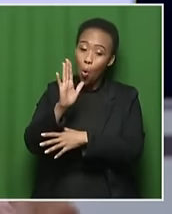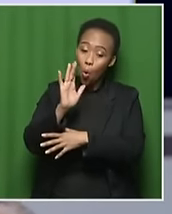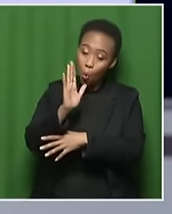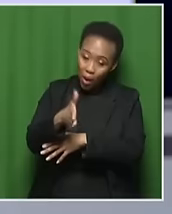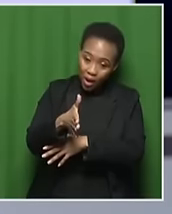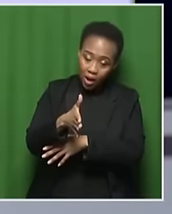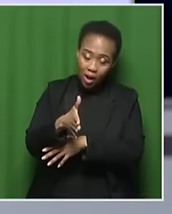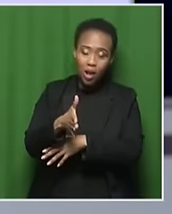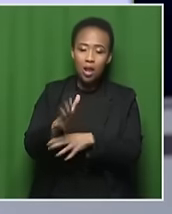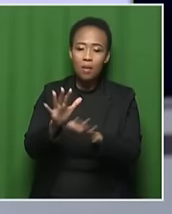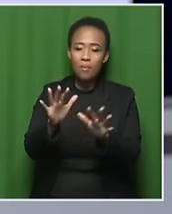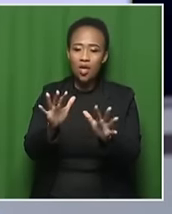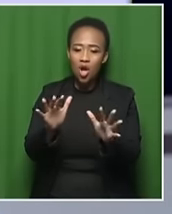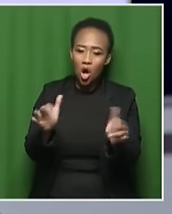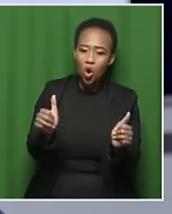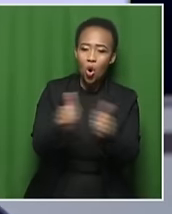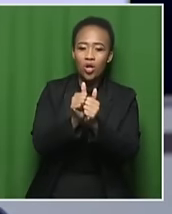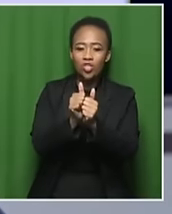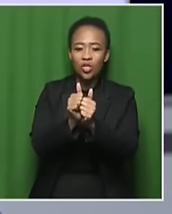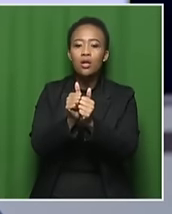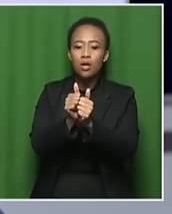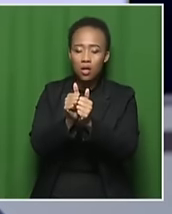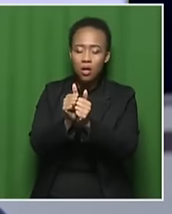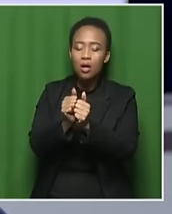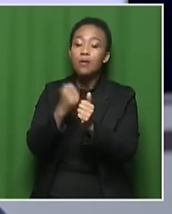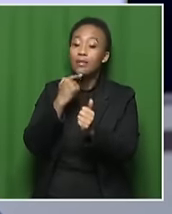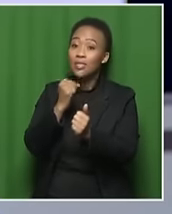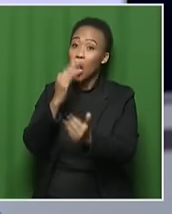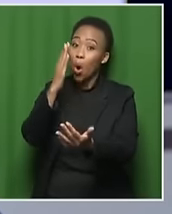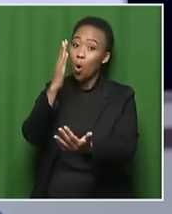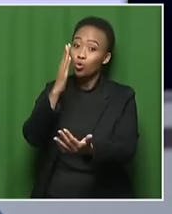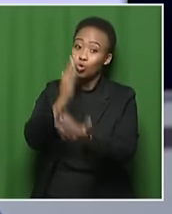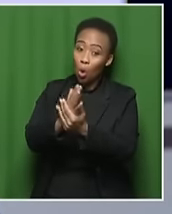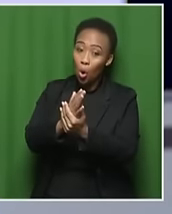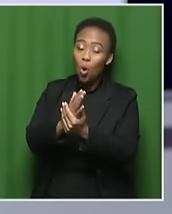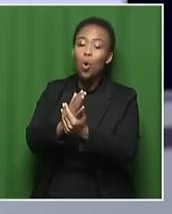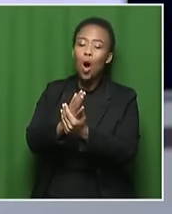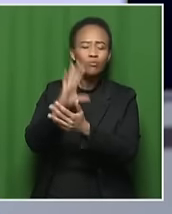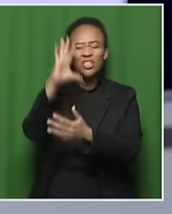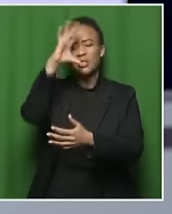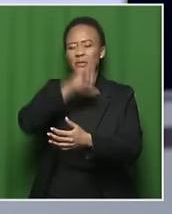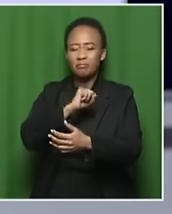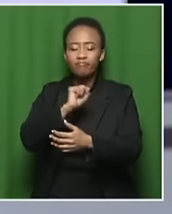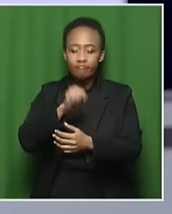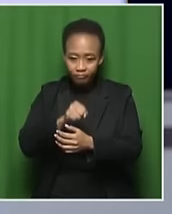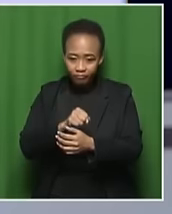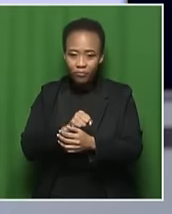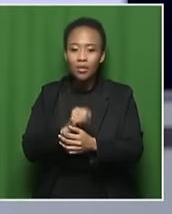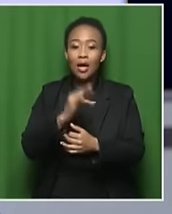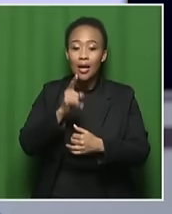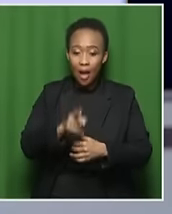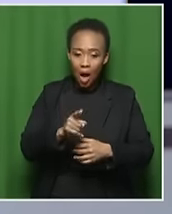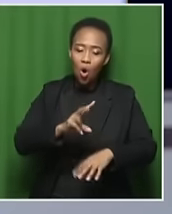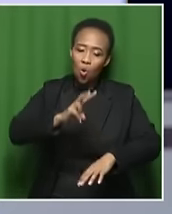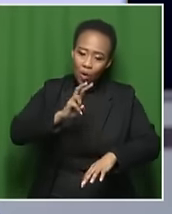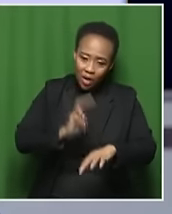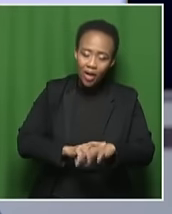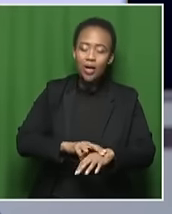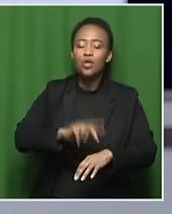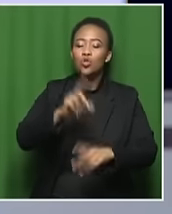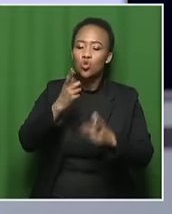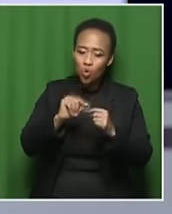I'm predetermining, but I'm saying that collective must take the requisite,